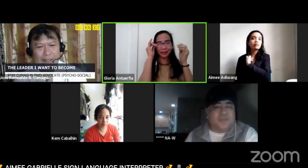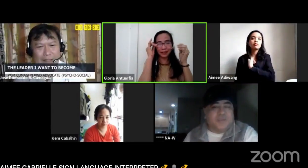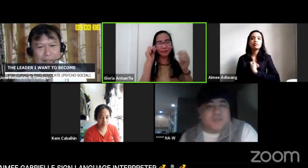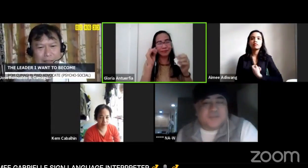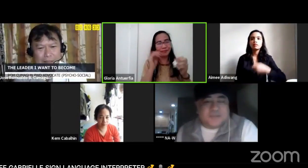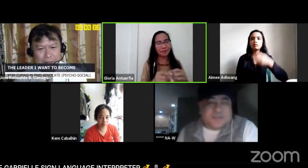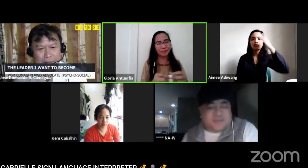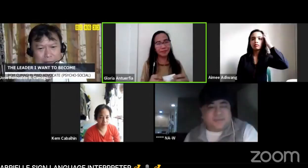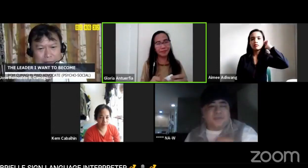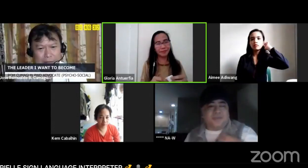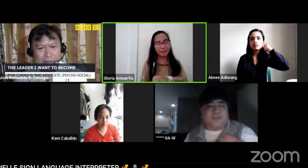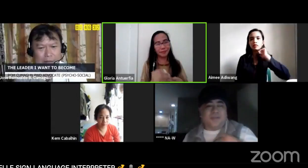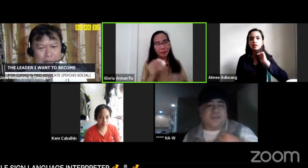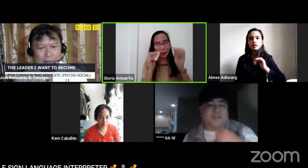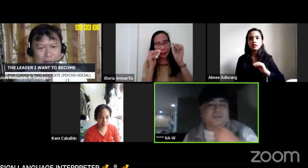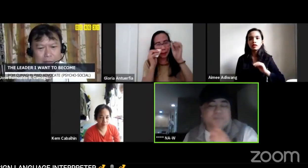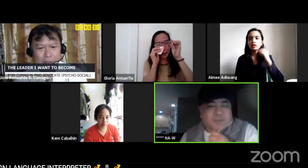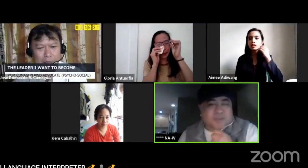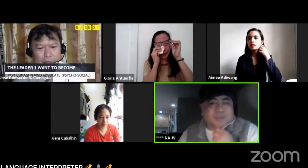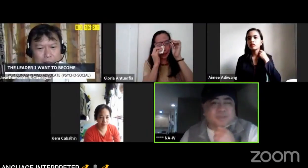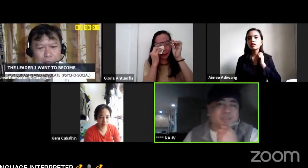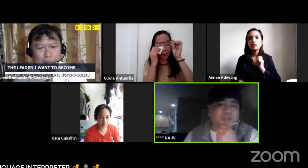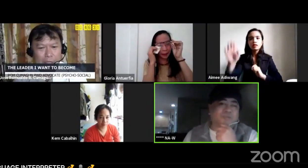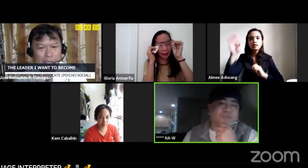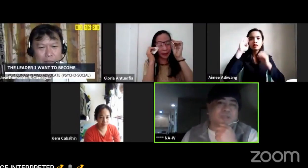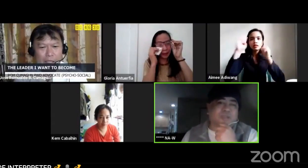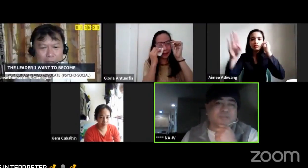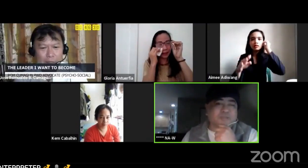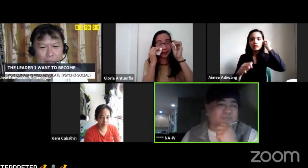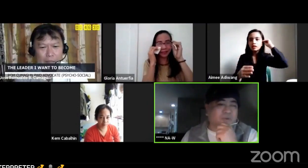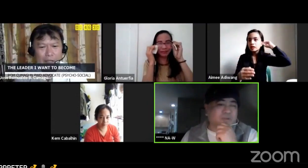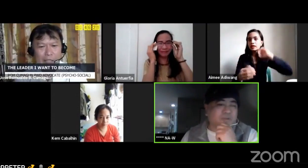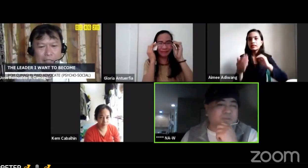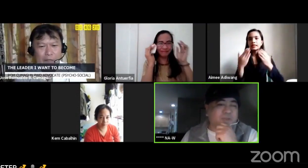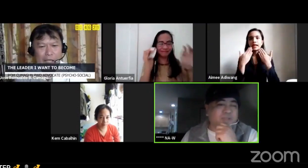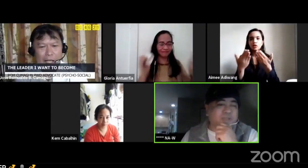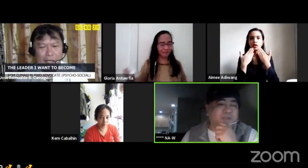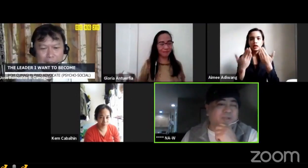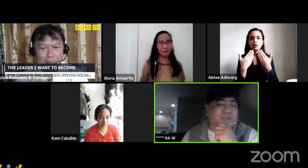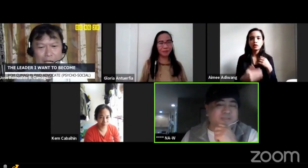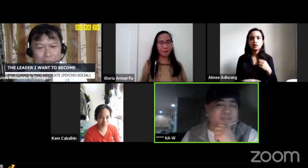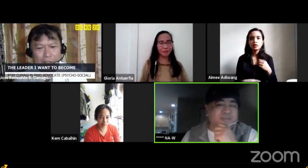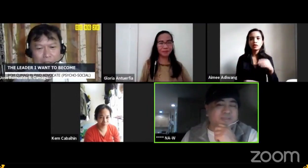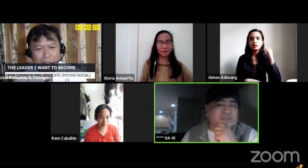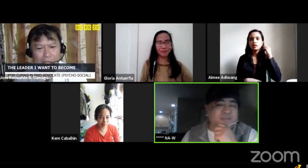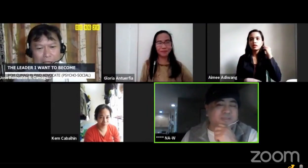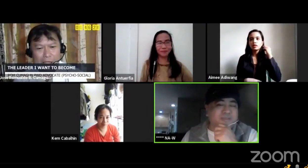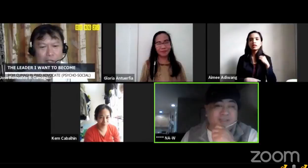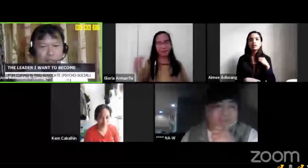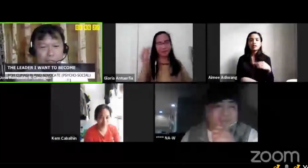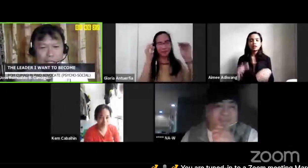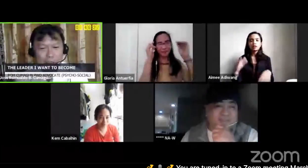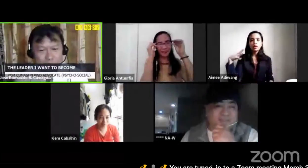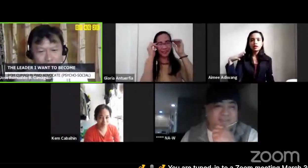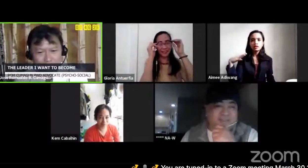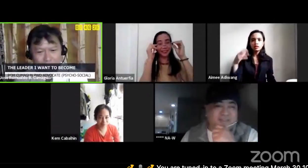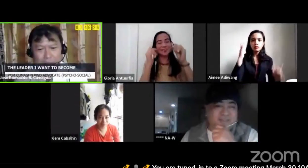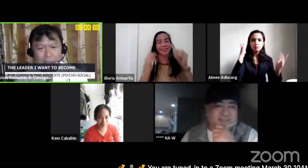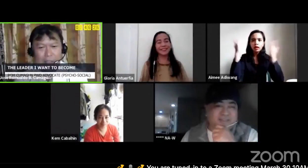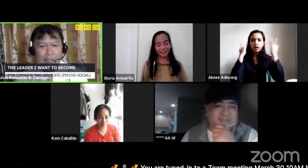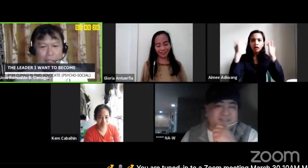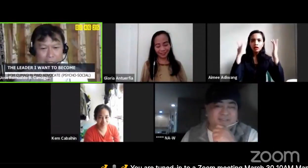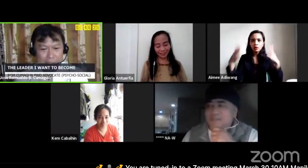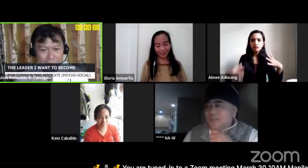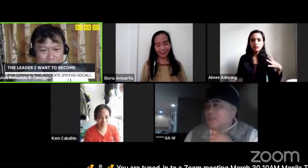Oh, that's so nice. Thank you, Mario may, friends, for Mario those may great sleep na. sharing. Mario, I hear your